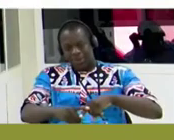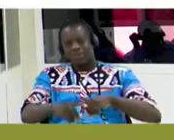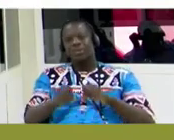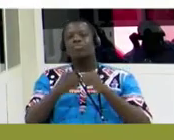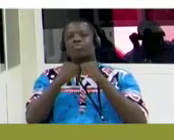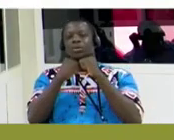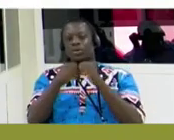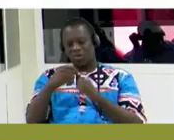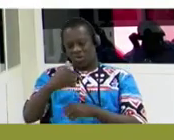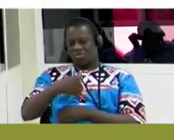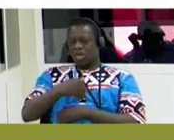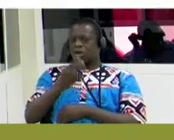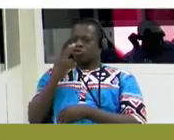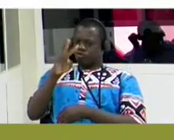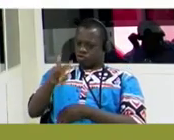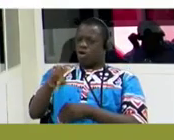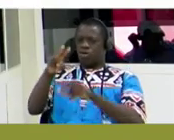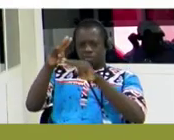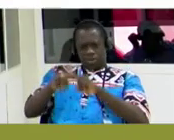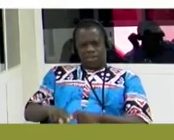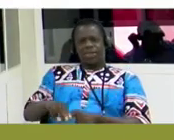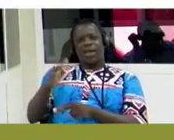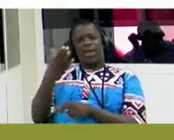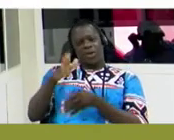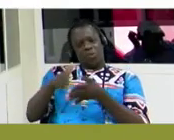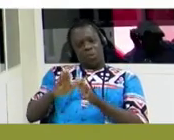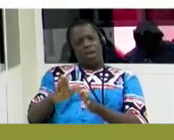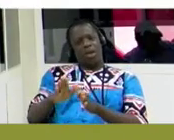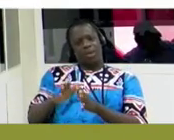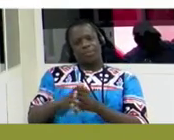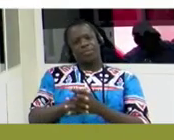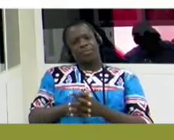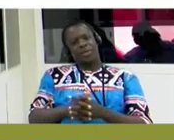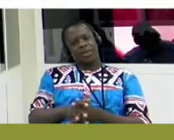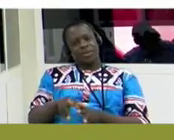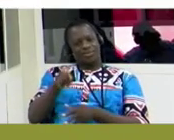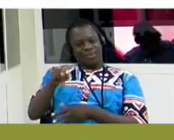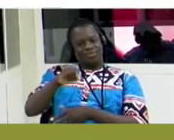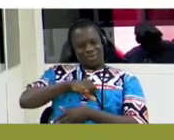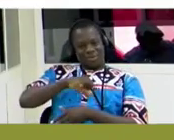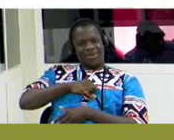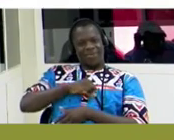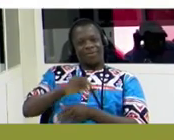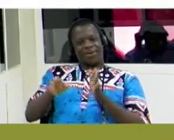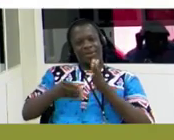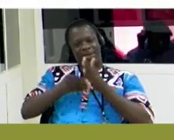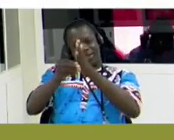anyway. I saw him sitting. But he was the one giving orders.